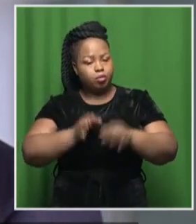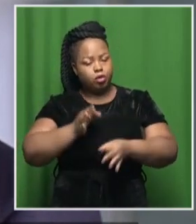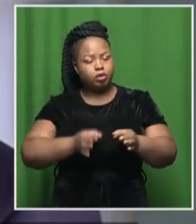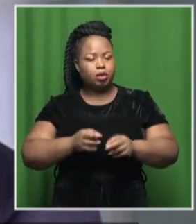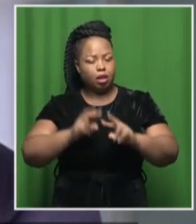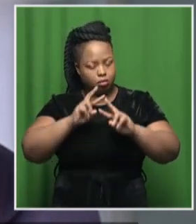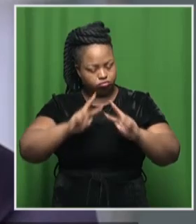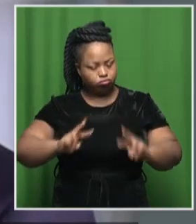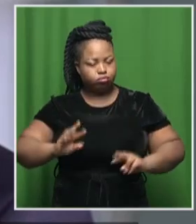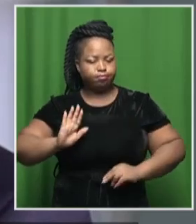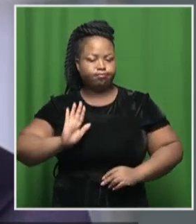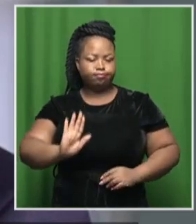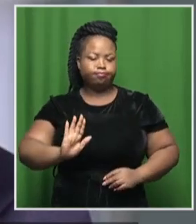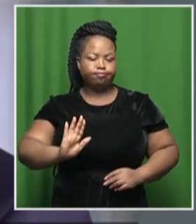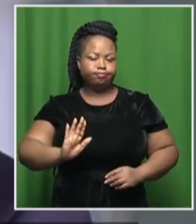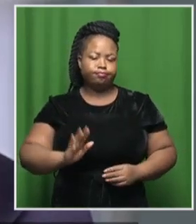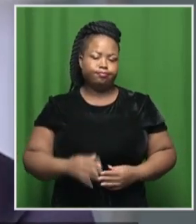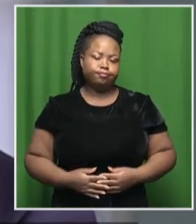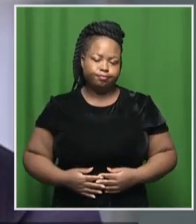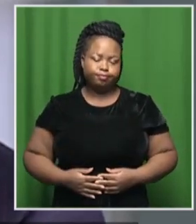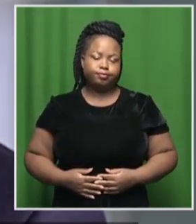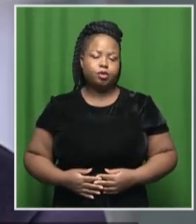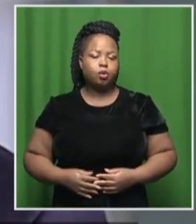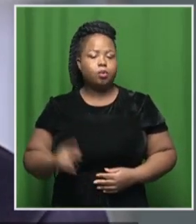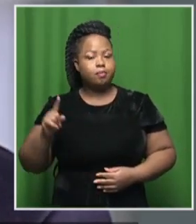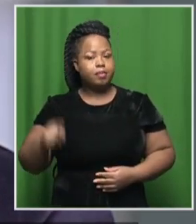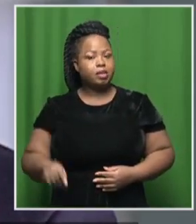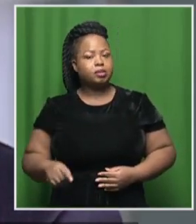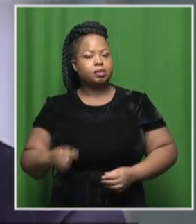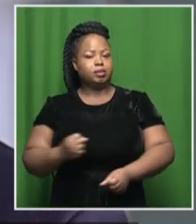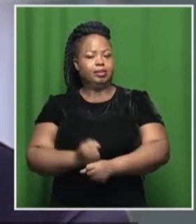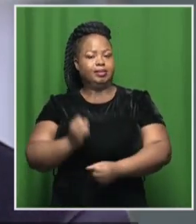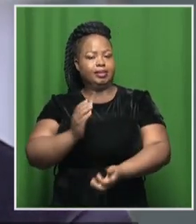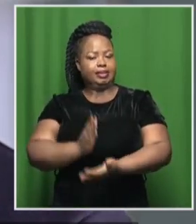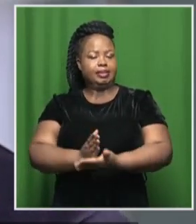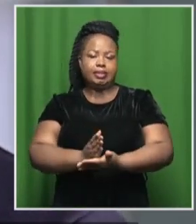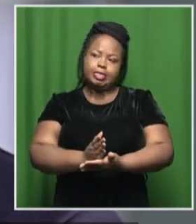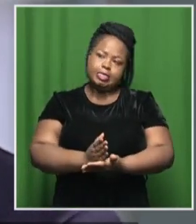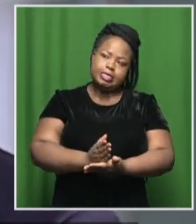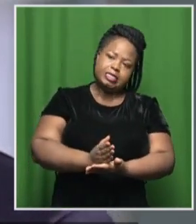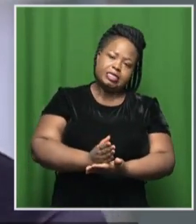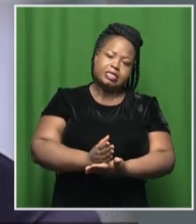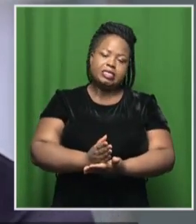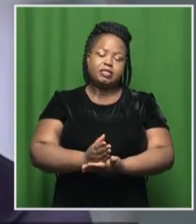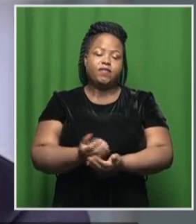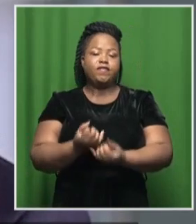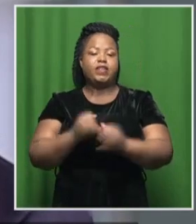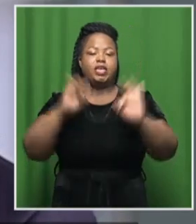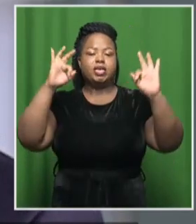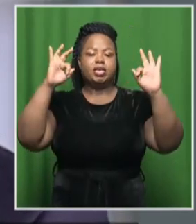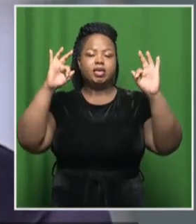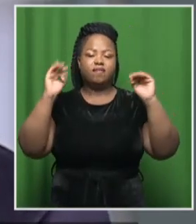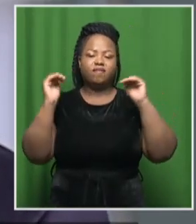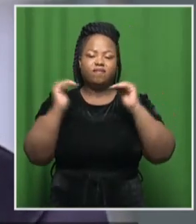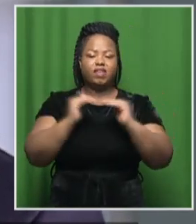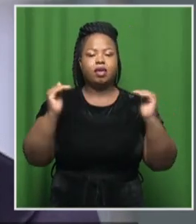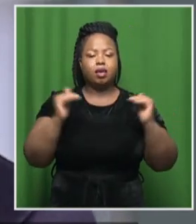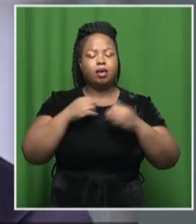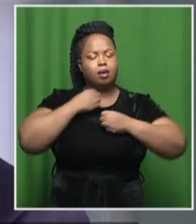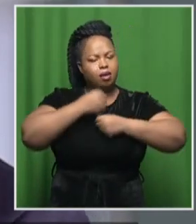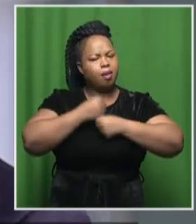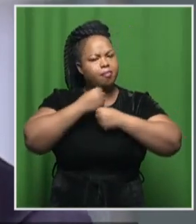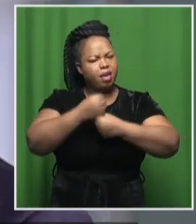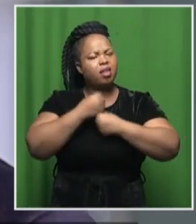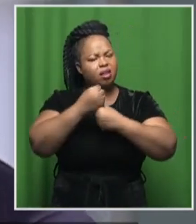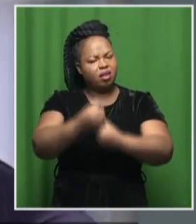that it is one that promotes the free and fair campaigning in the country, and one